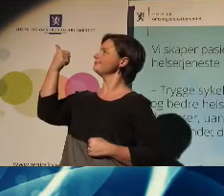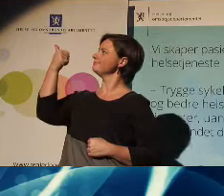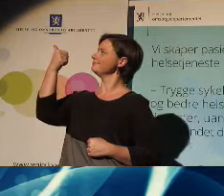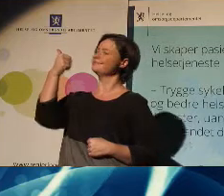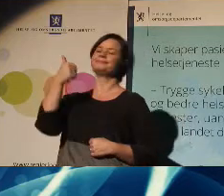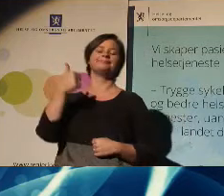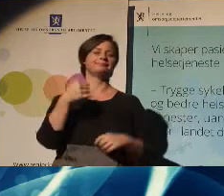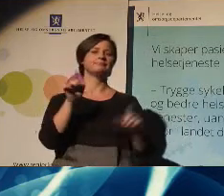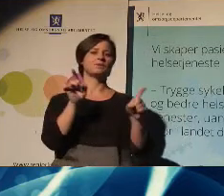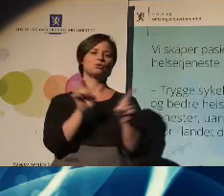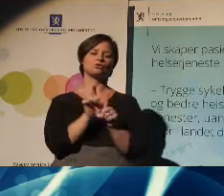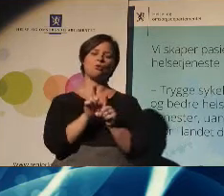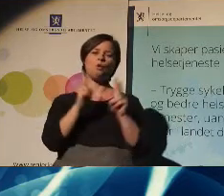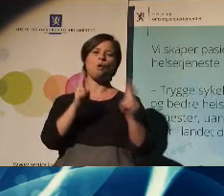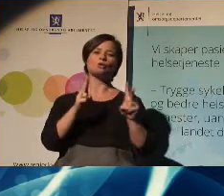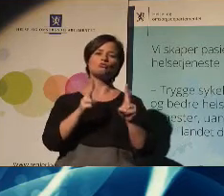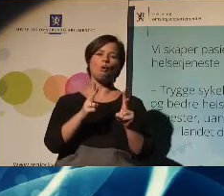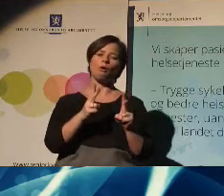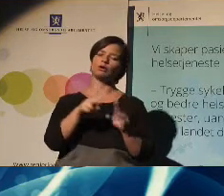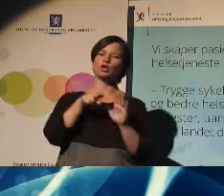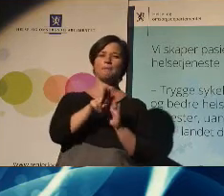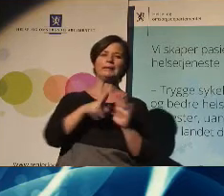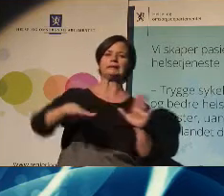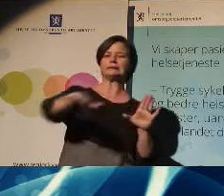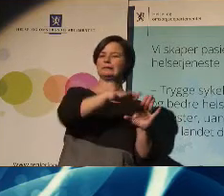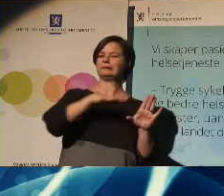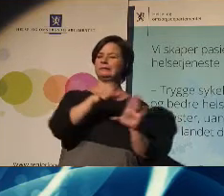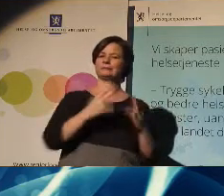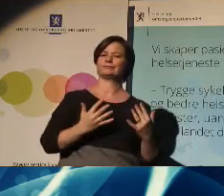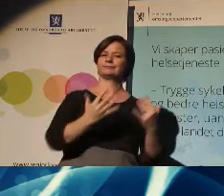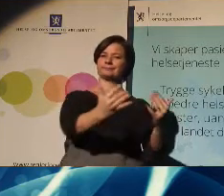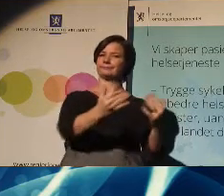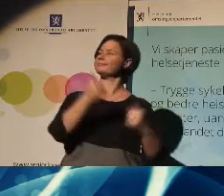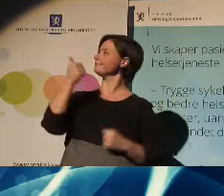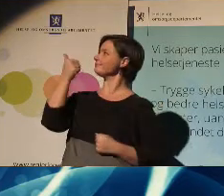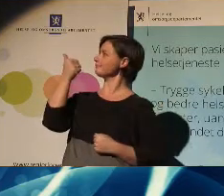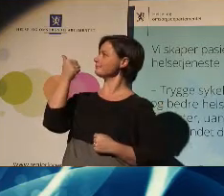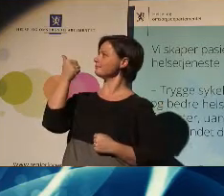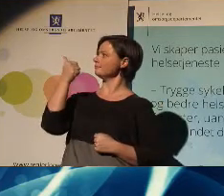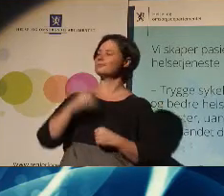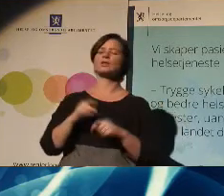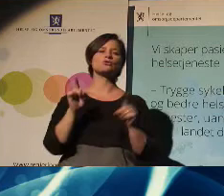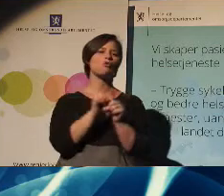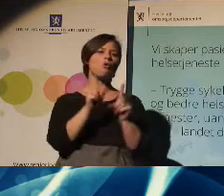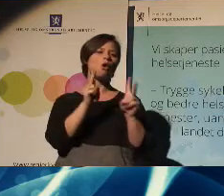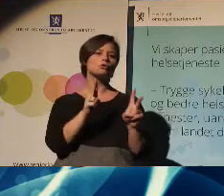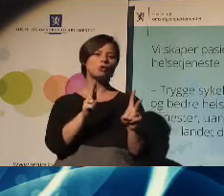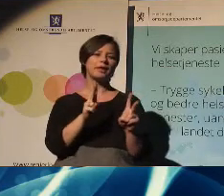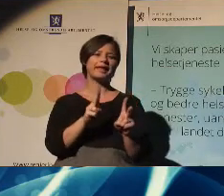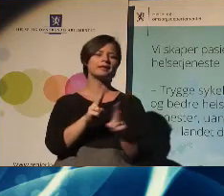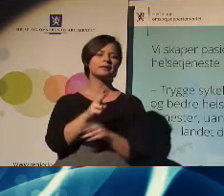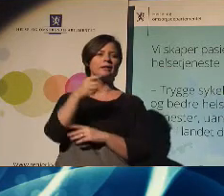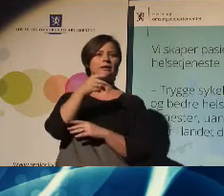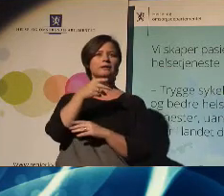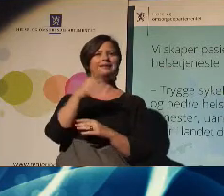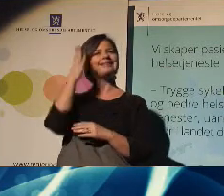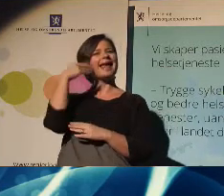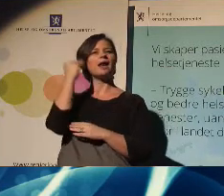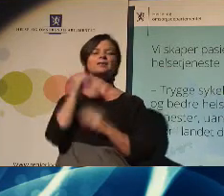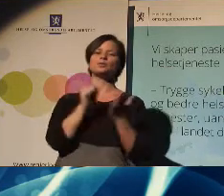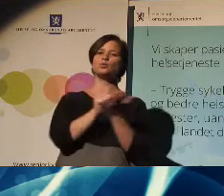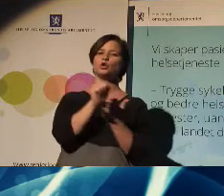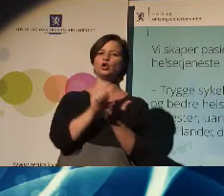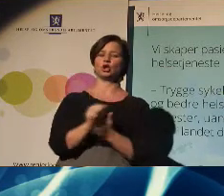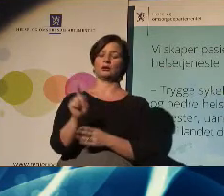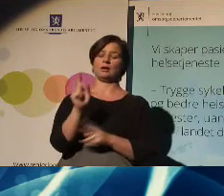a little church and windmills. And a polder model is a typical Dutch expression for the fact that we Dutch people